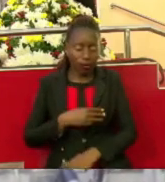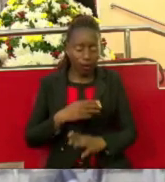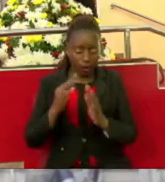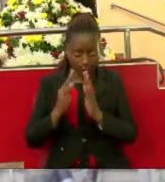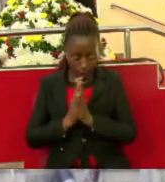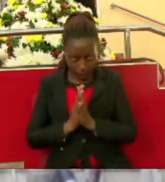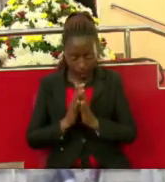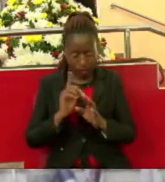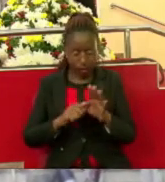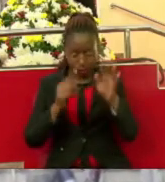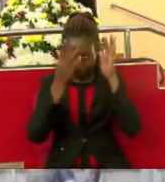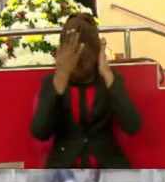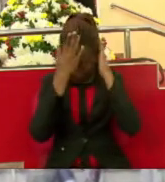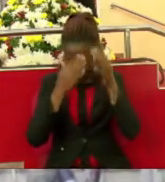Father.